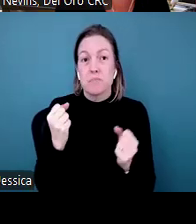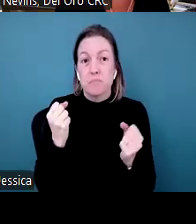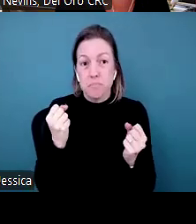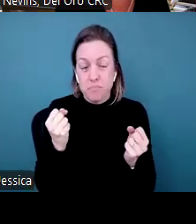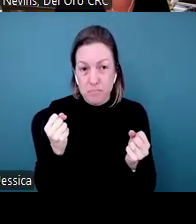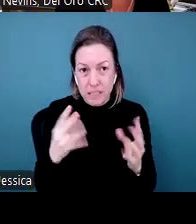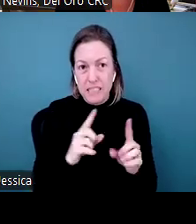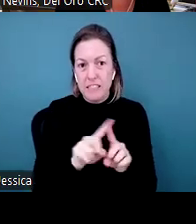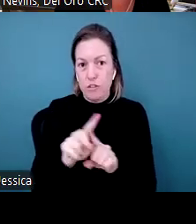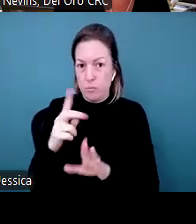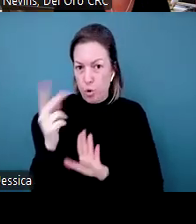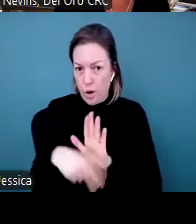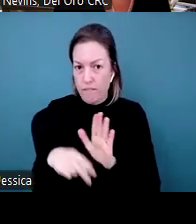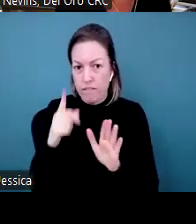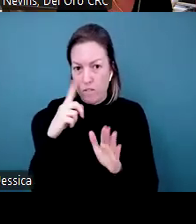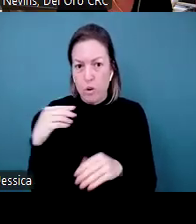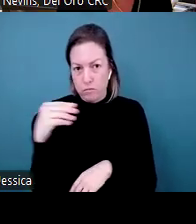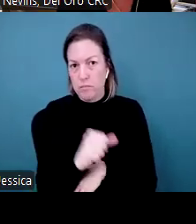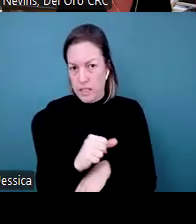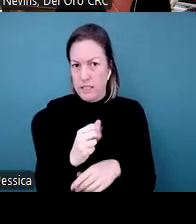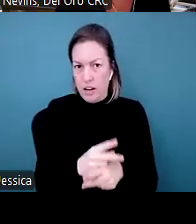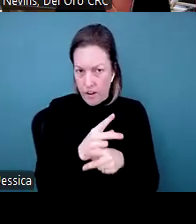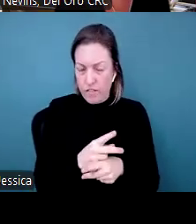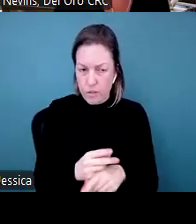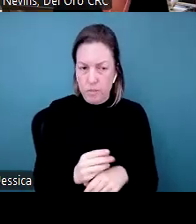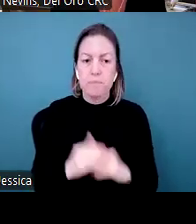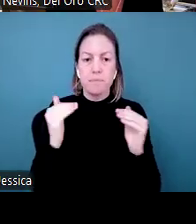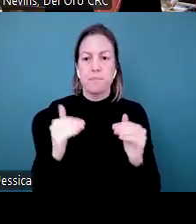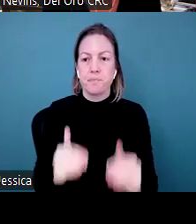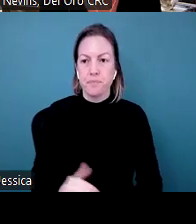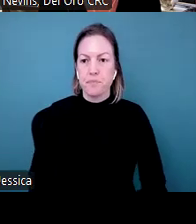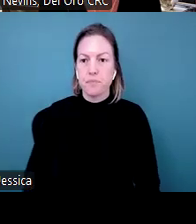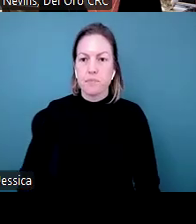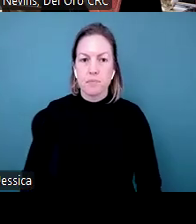that process. If we could move to the next slide.